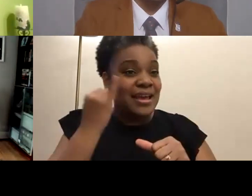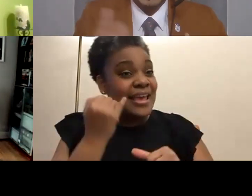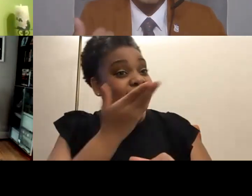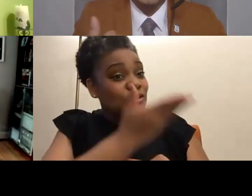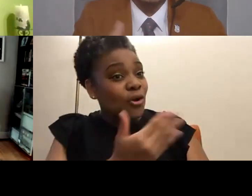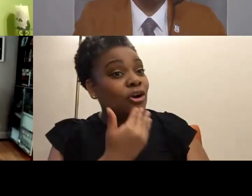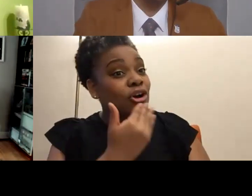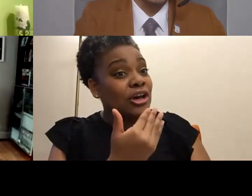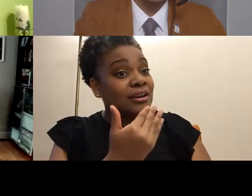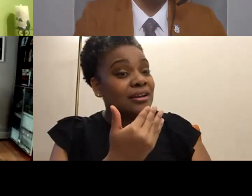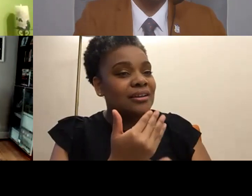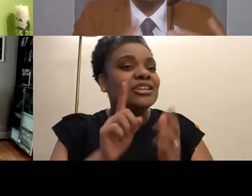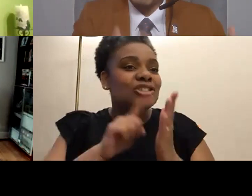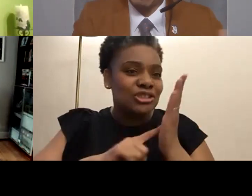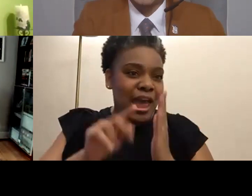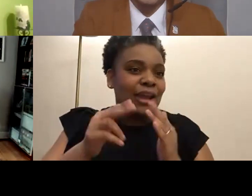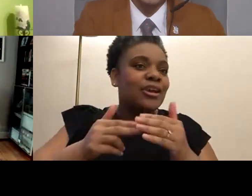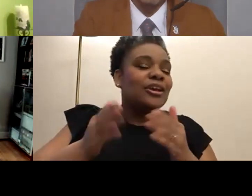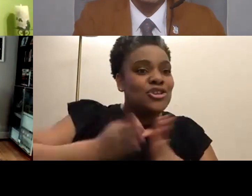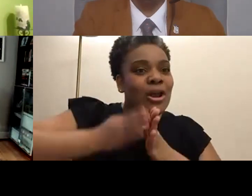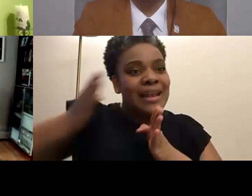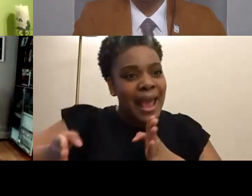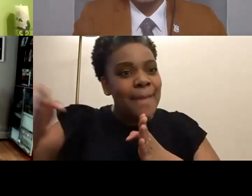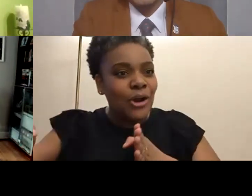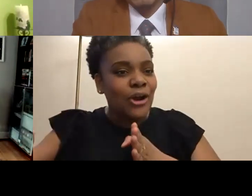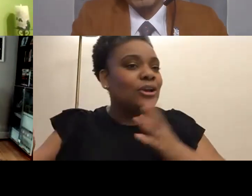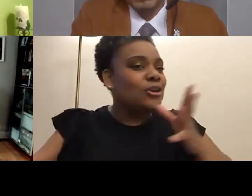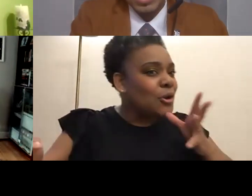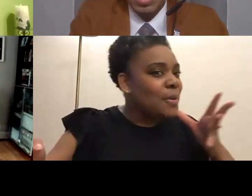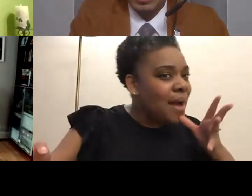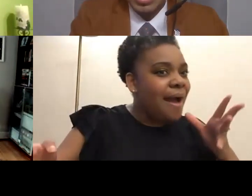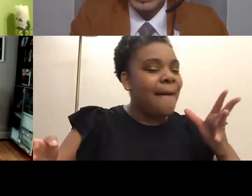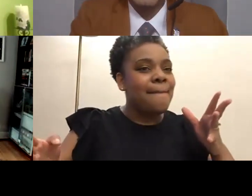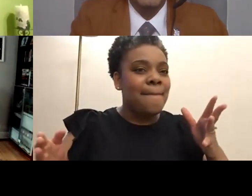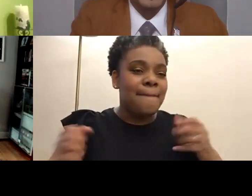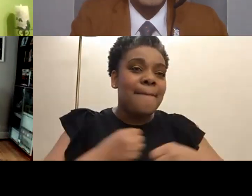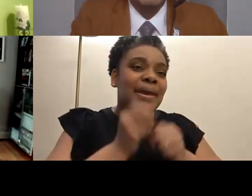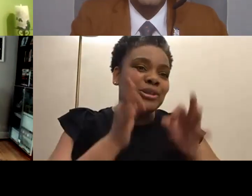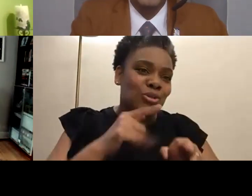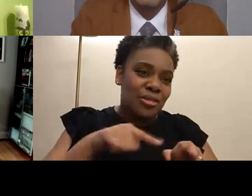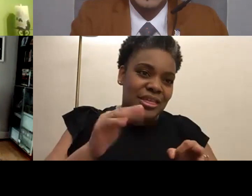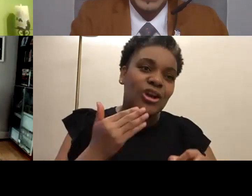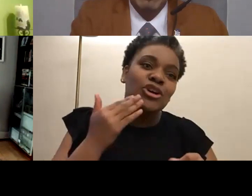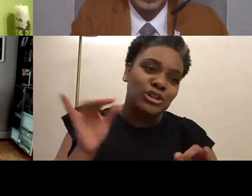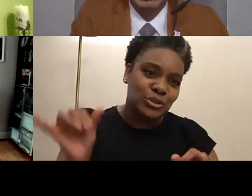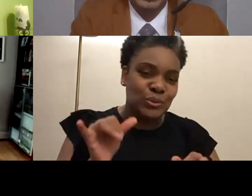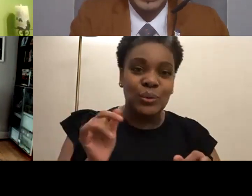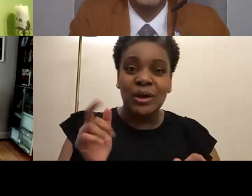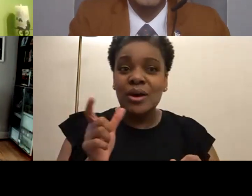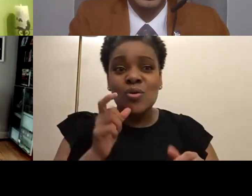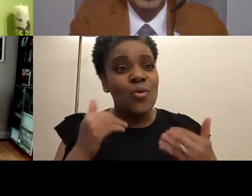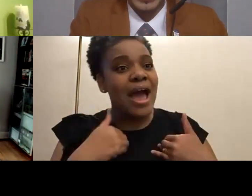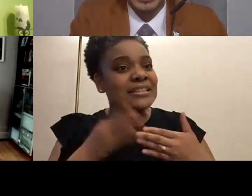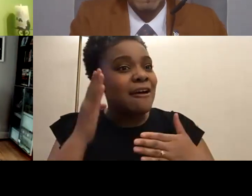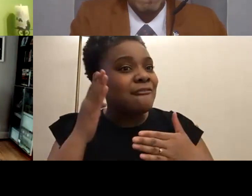that your neighbor's good, that your mama's good, right? Are there any final words that our panelists would